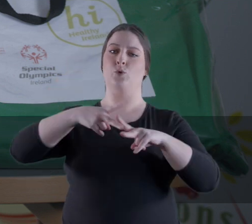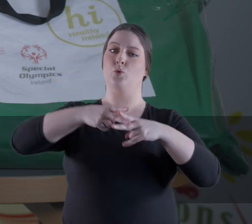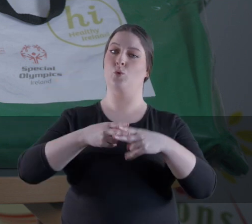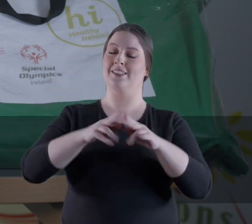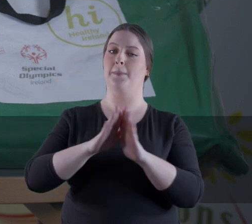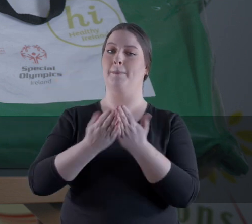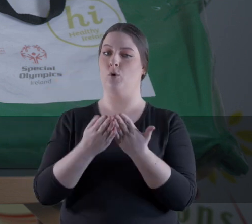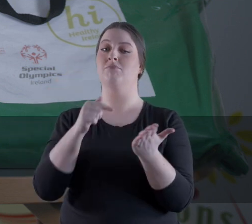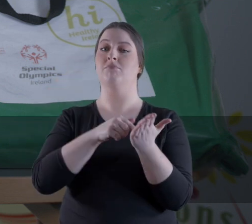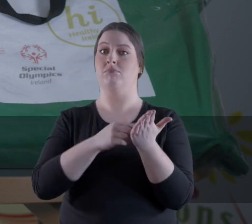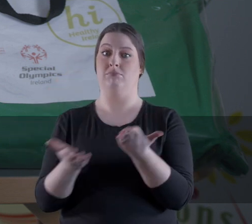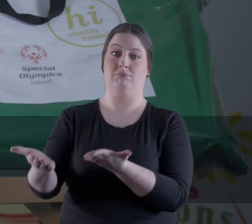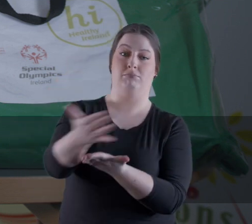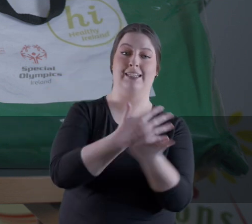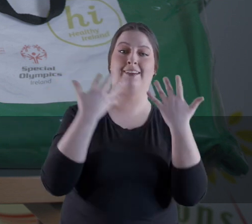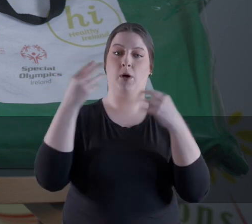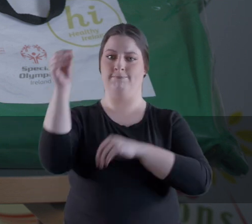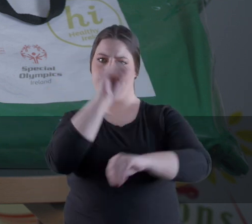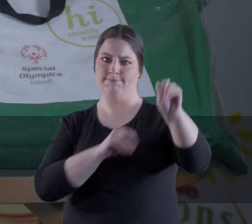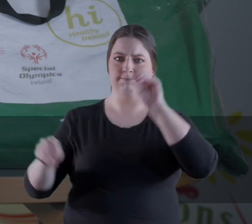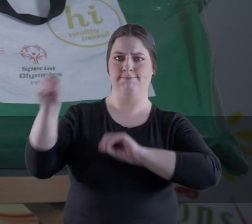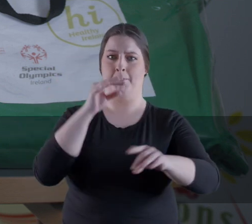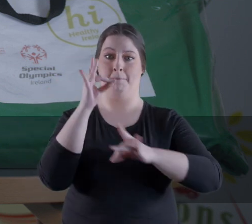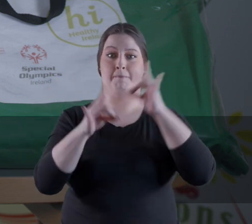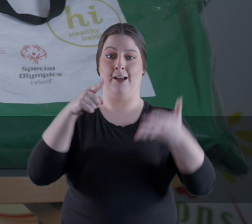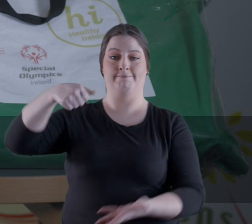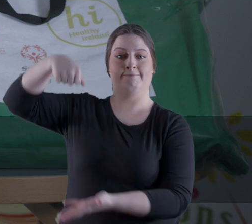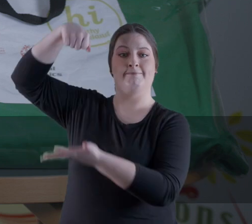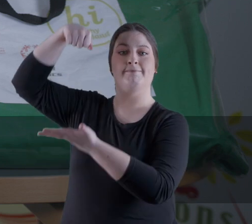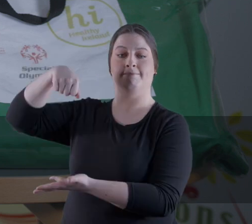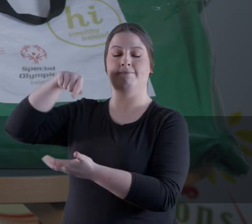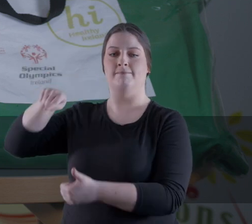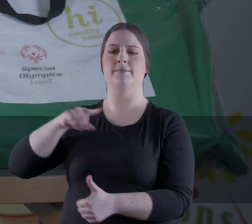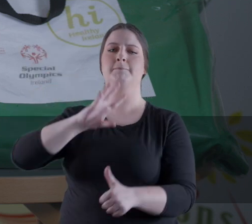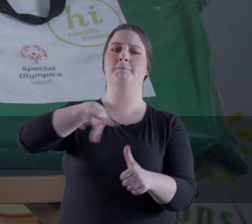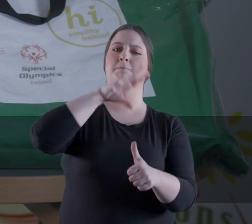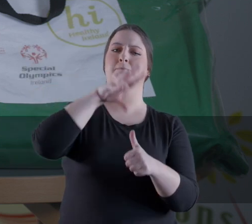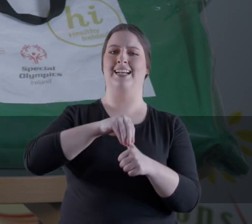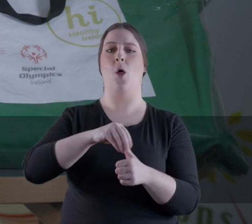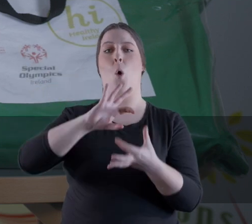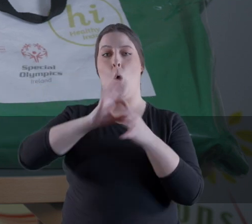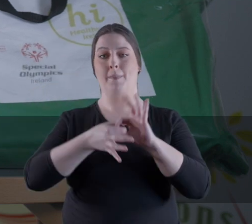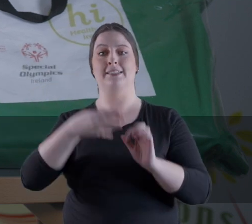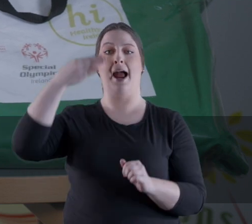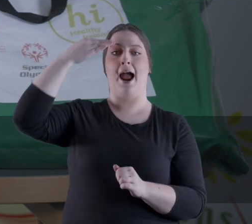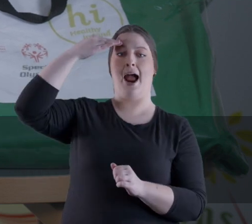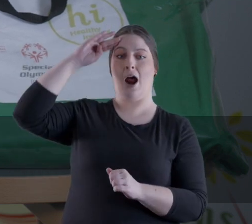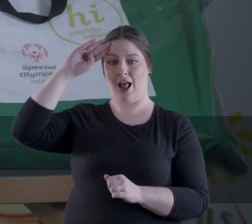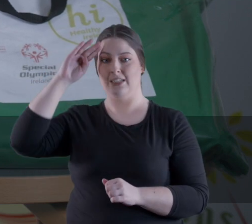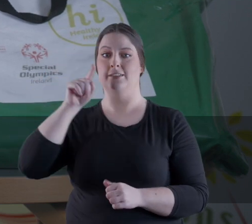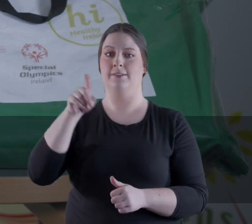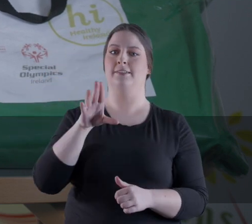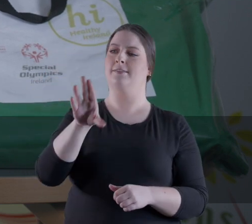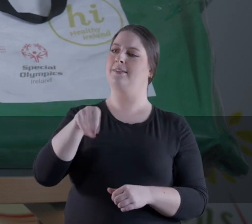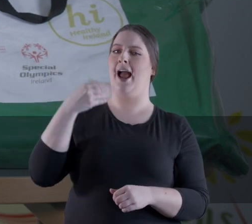Ireland Healthy Toolkit book. This book was also used to produce the information that's in